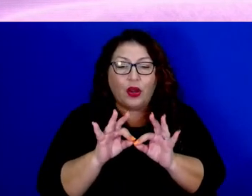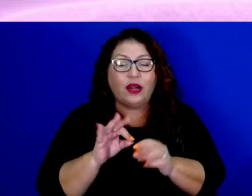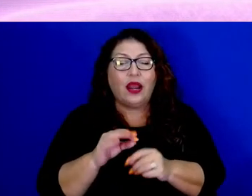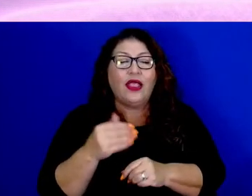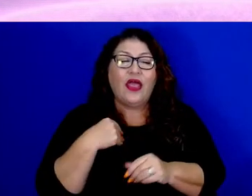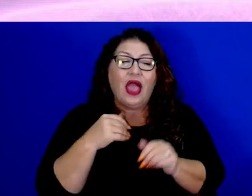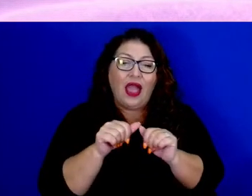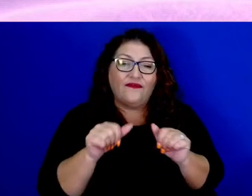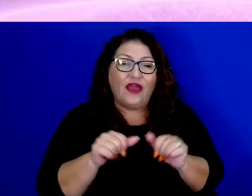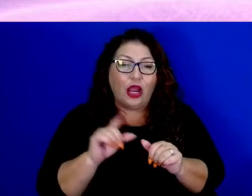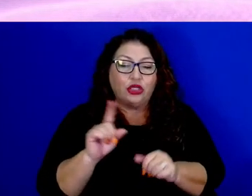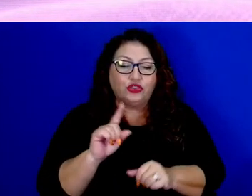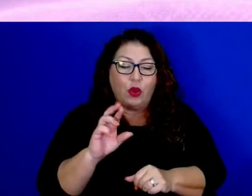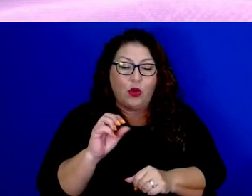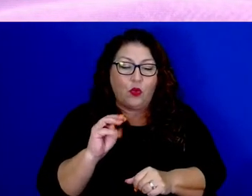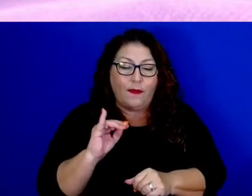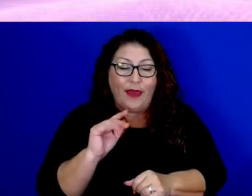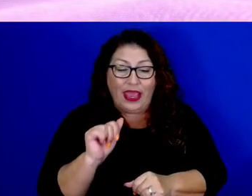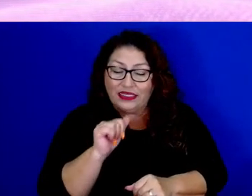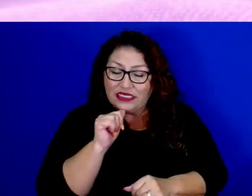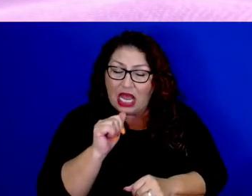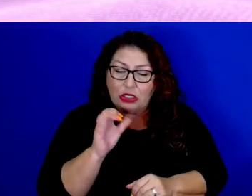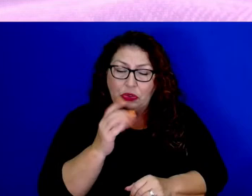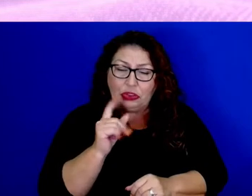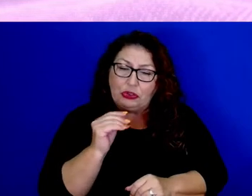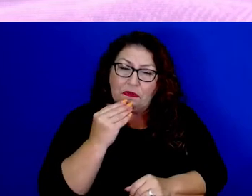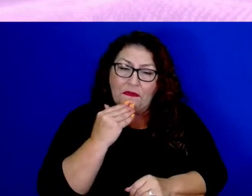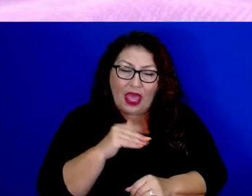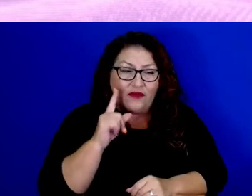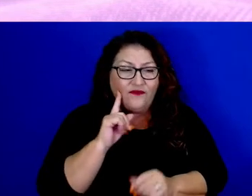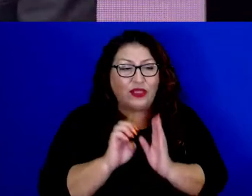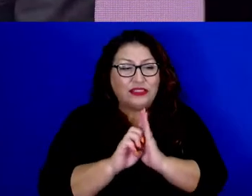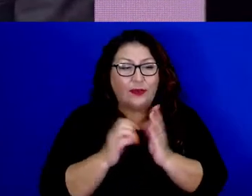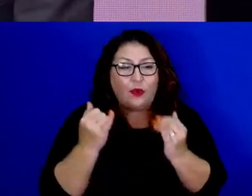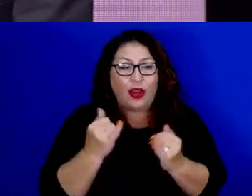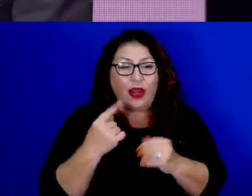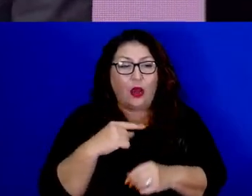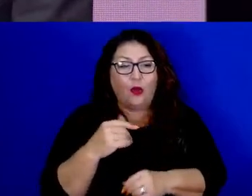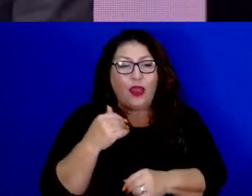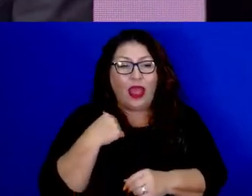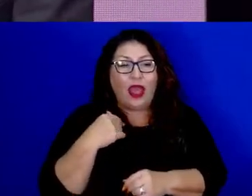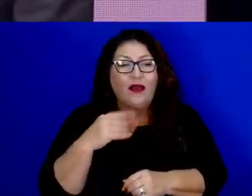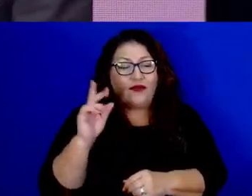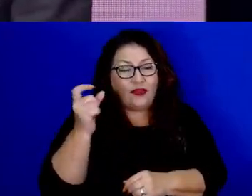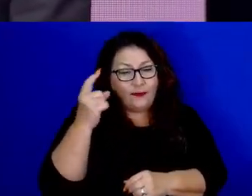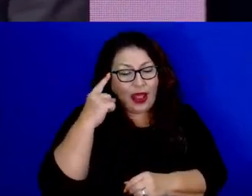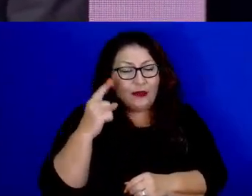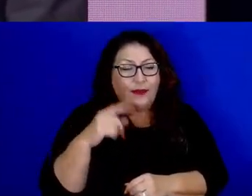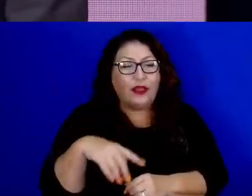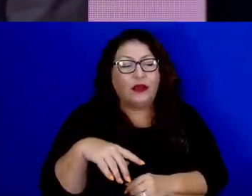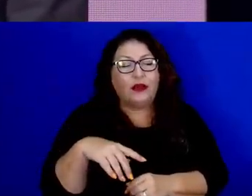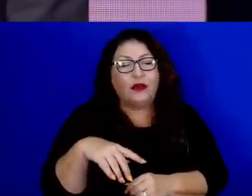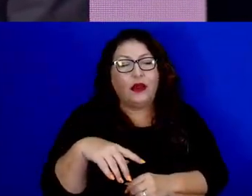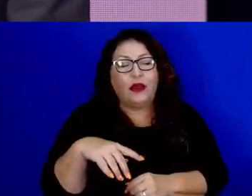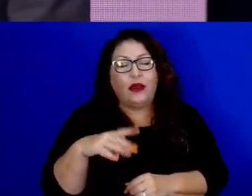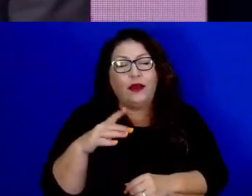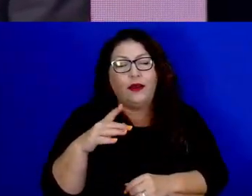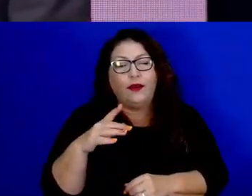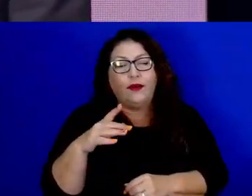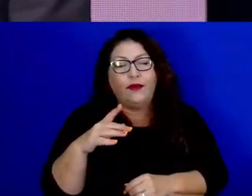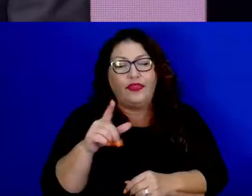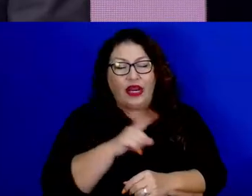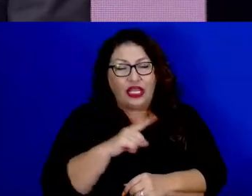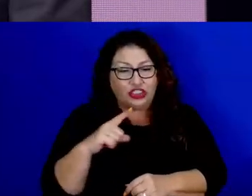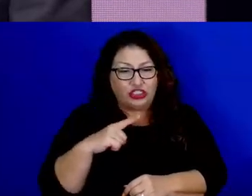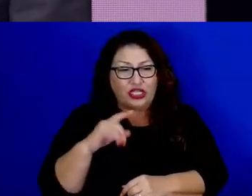is actually not doing too bad. I mean, for instance, right now we have in the parliament the pay transparency legislation that we are working at, and